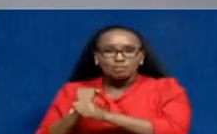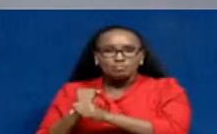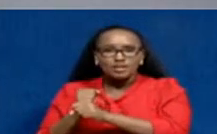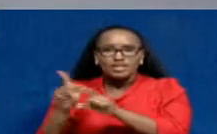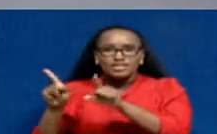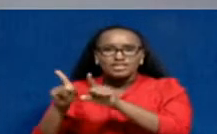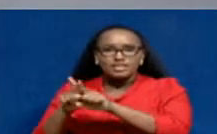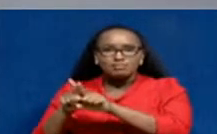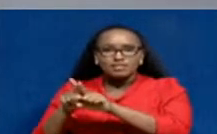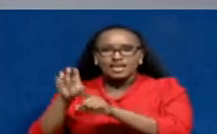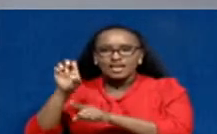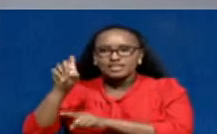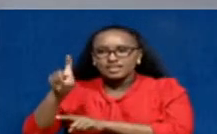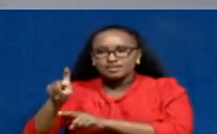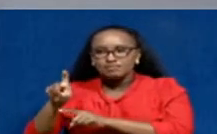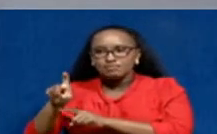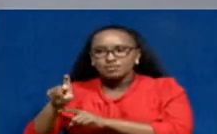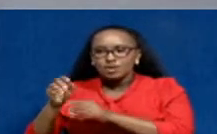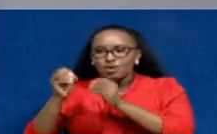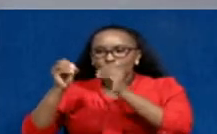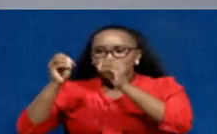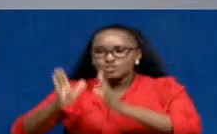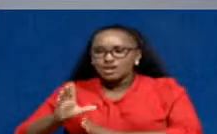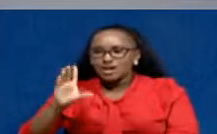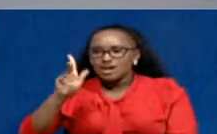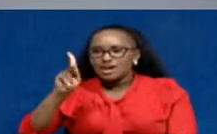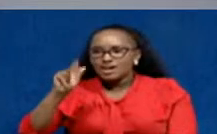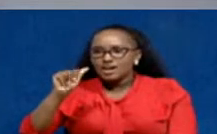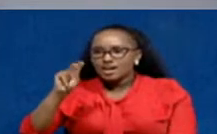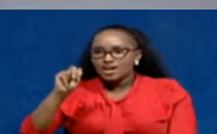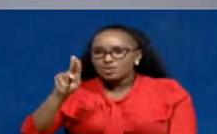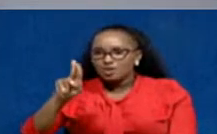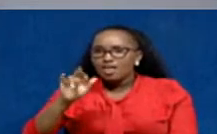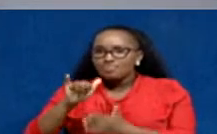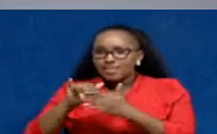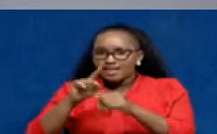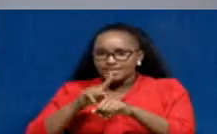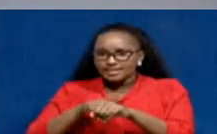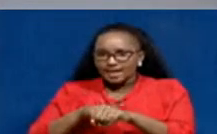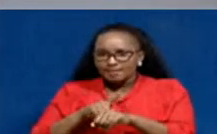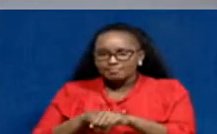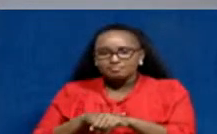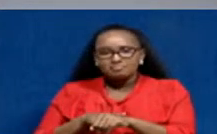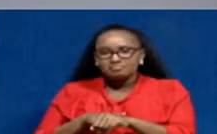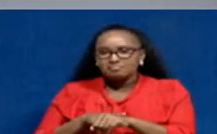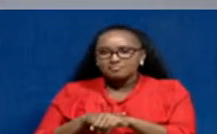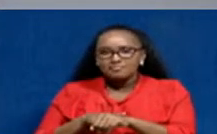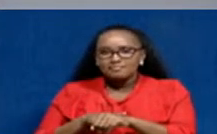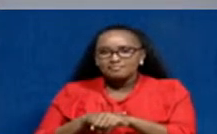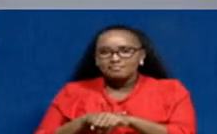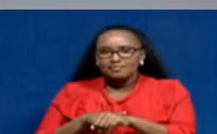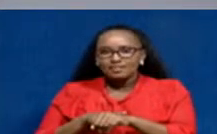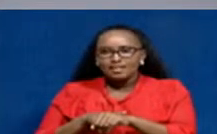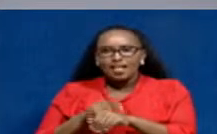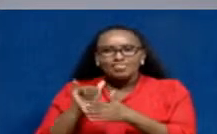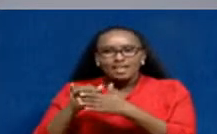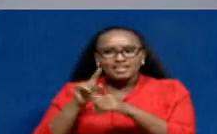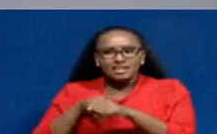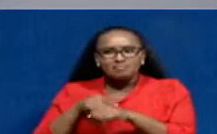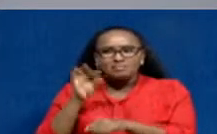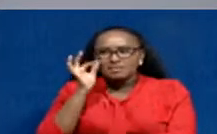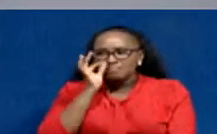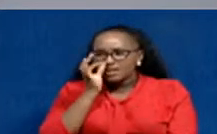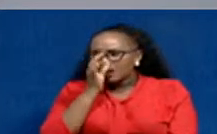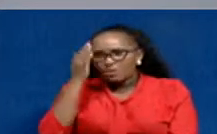the executive officer of KANU, then a little known entity where he would